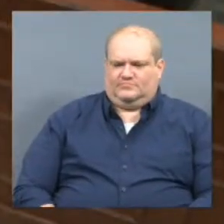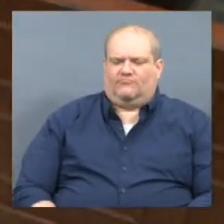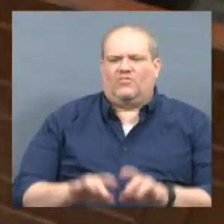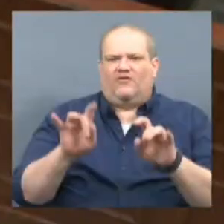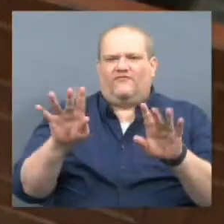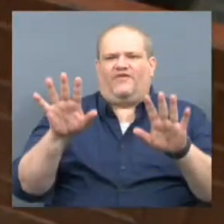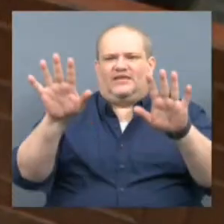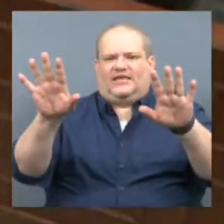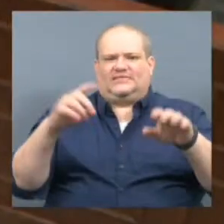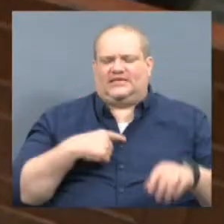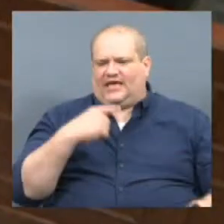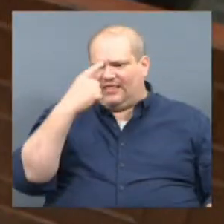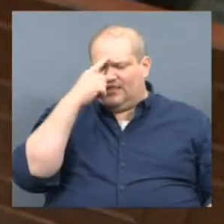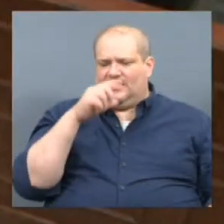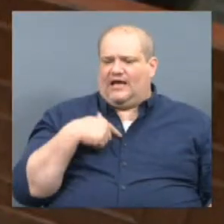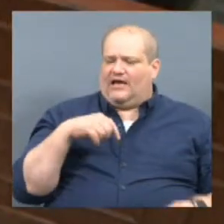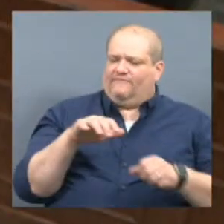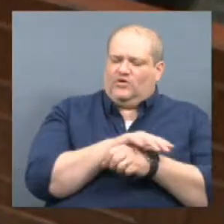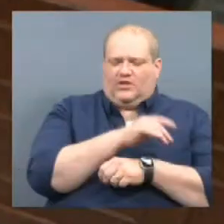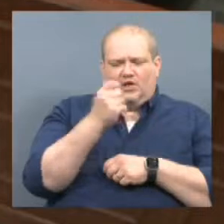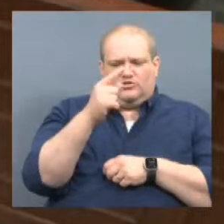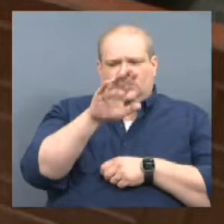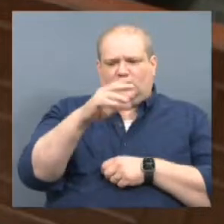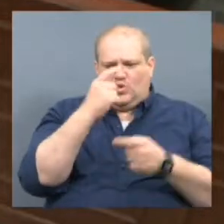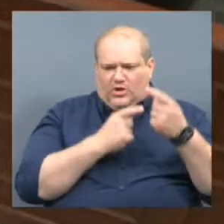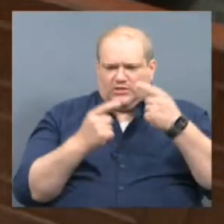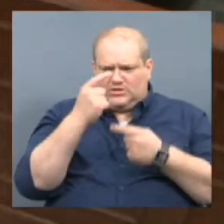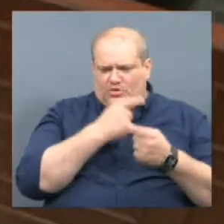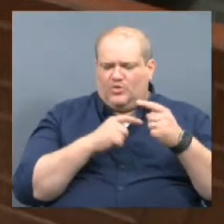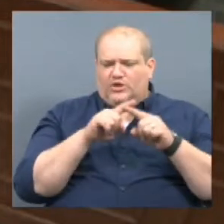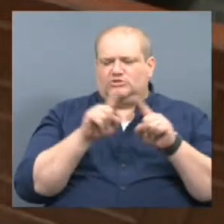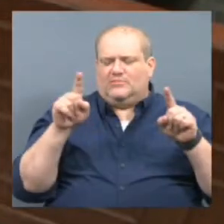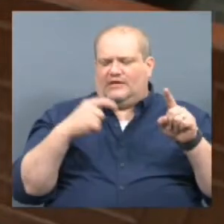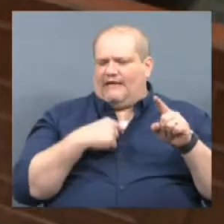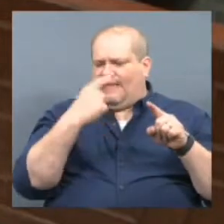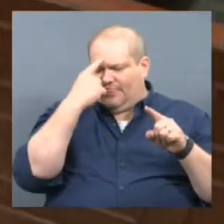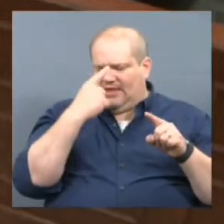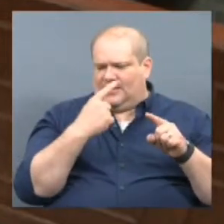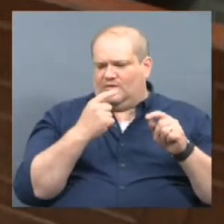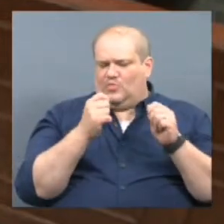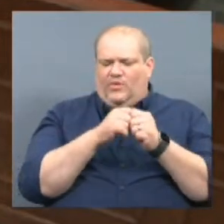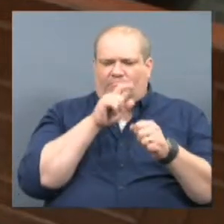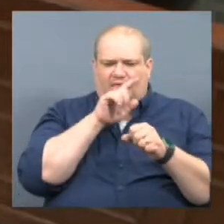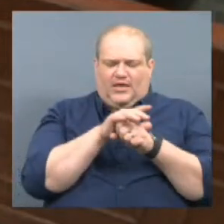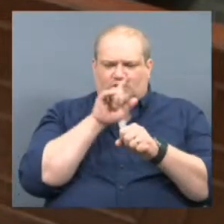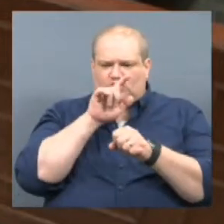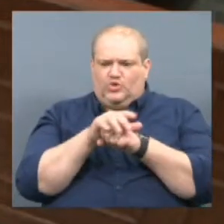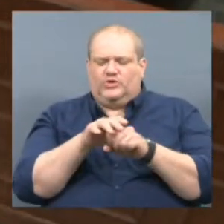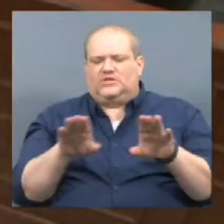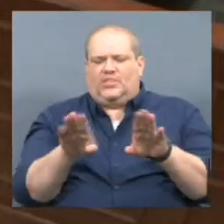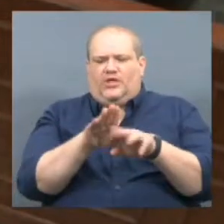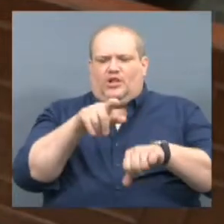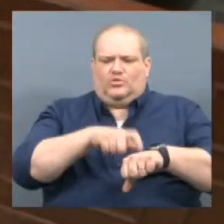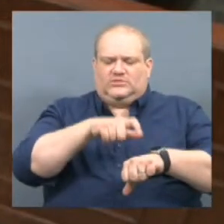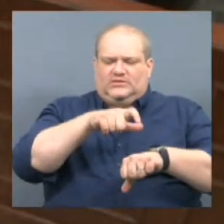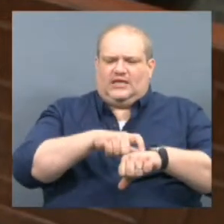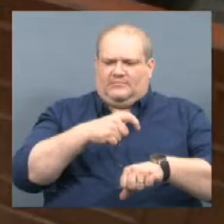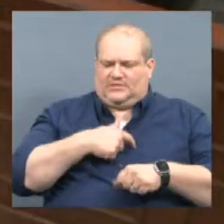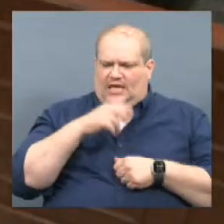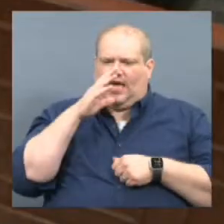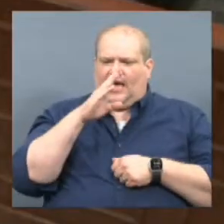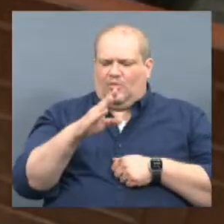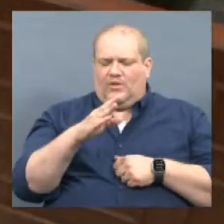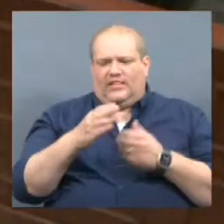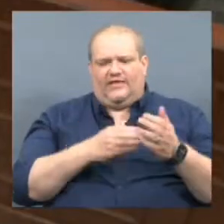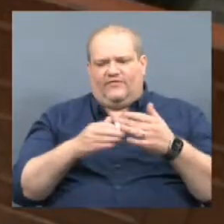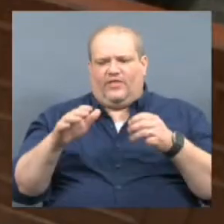Fantastic. I think, sir, I totally understand your considerations, but I think in light of the assurances, the closing times, I will,